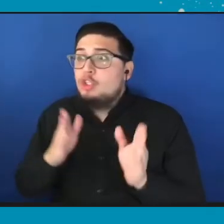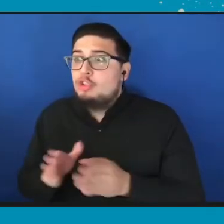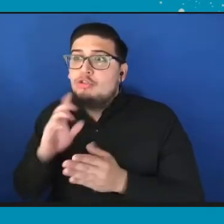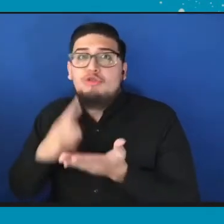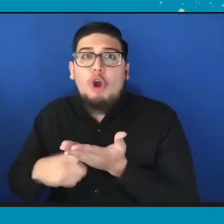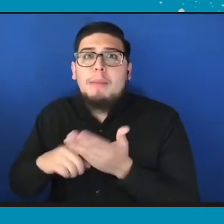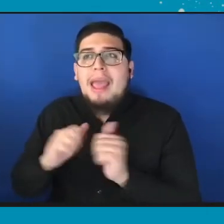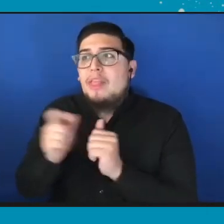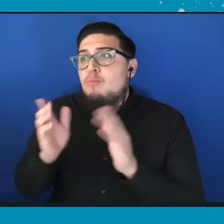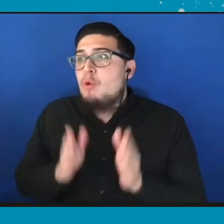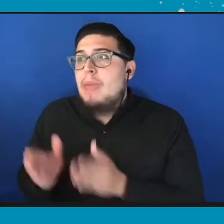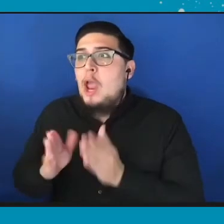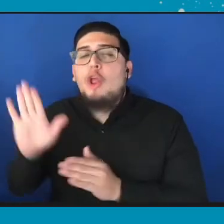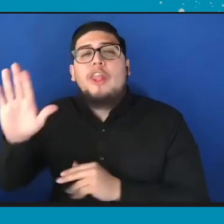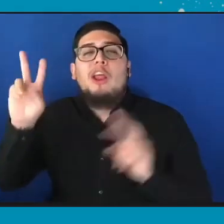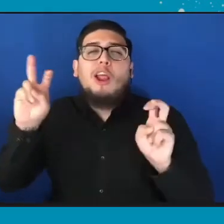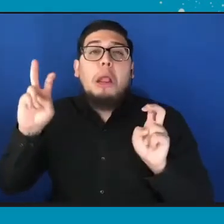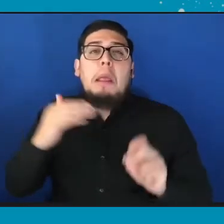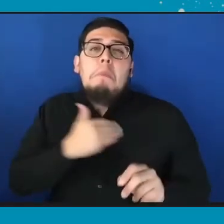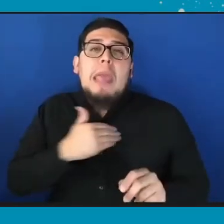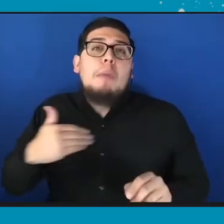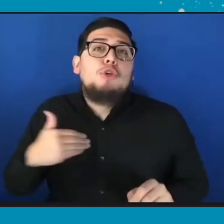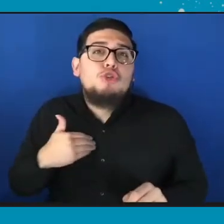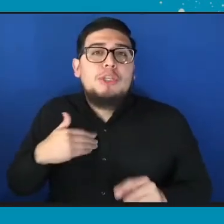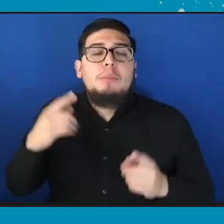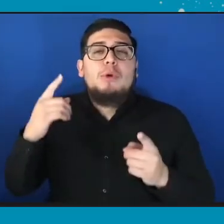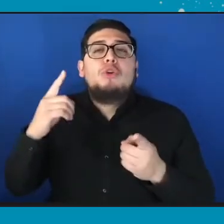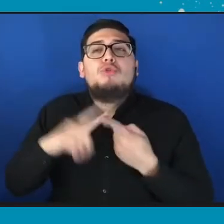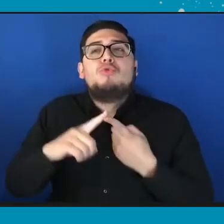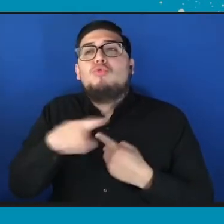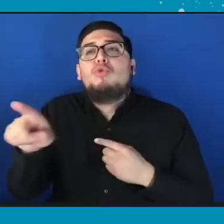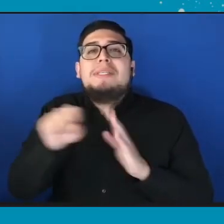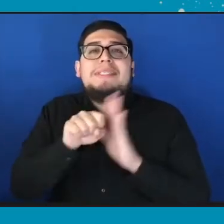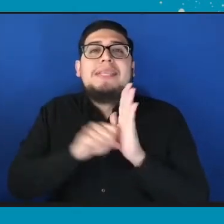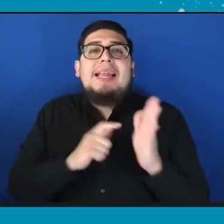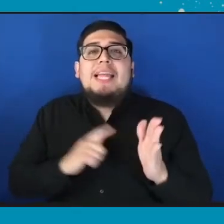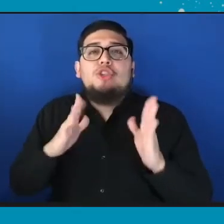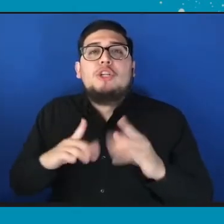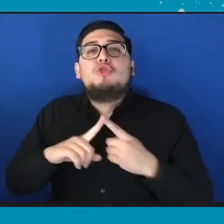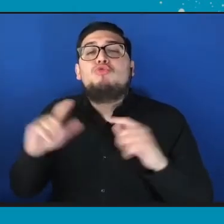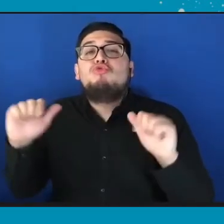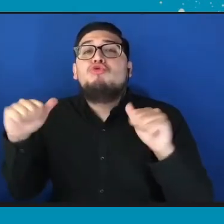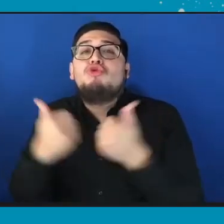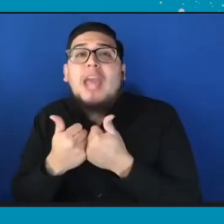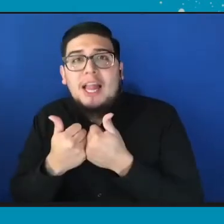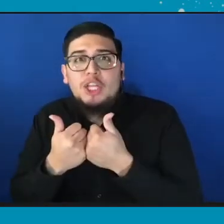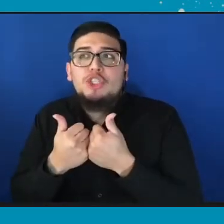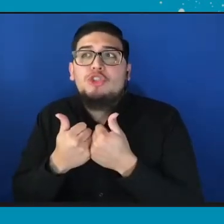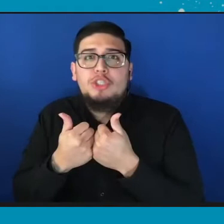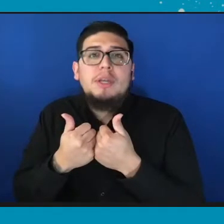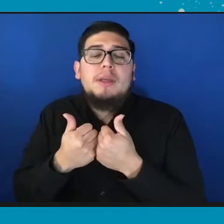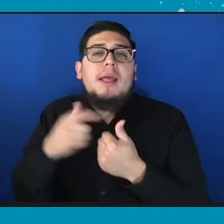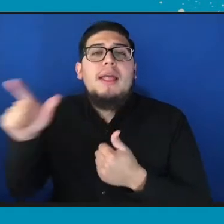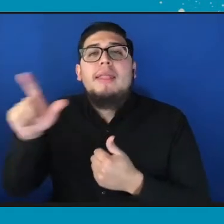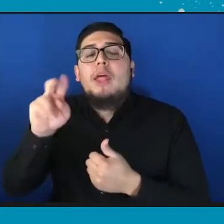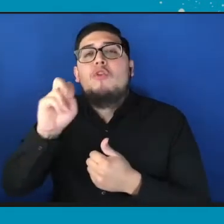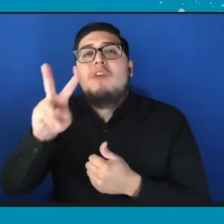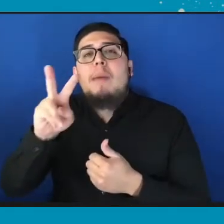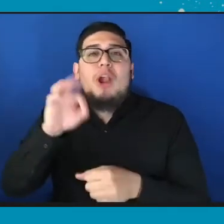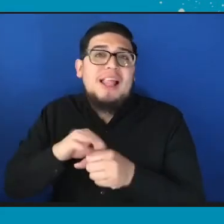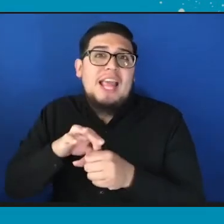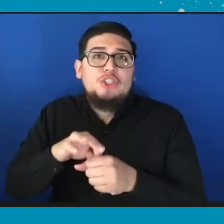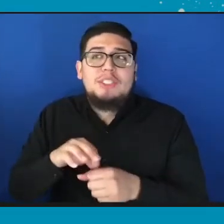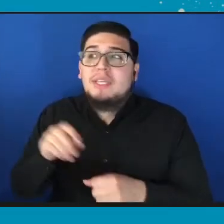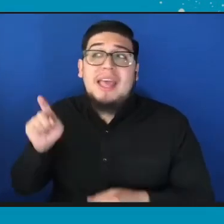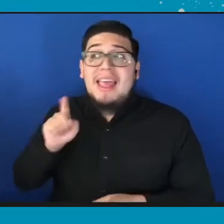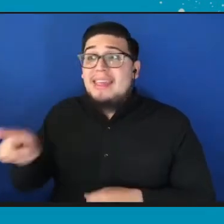state legislators, to challenge the validity of the November elections. This thing had been in the works way